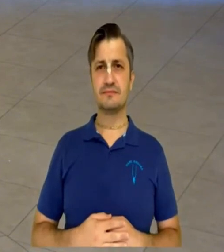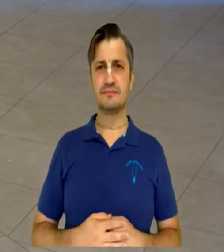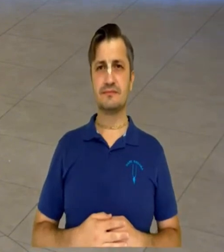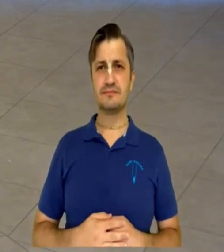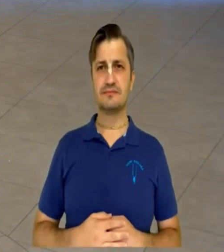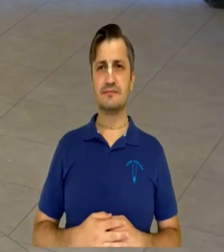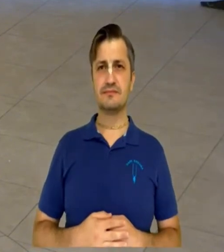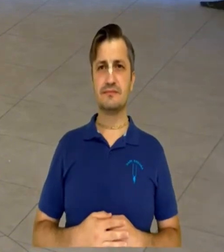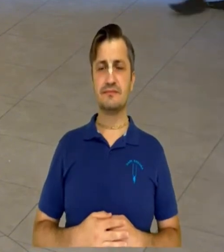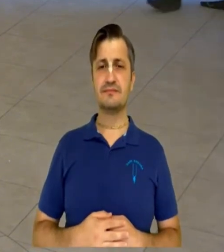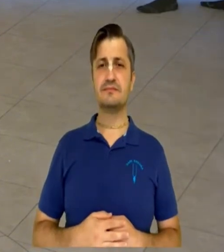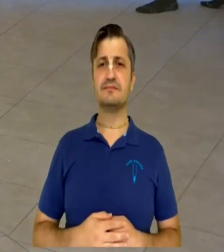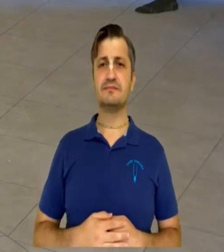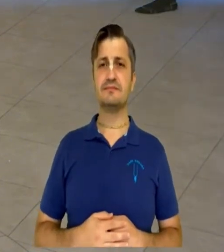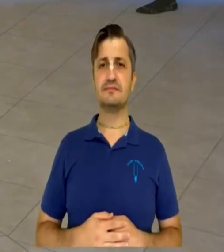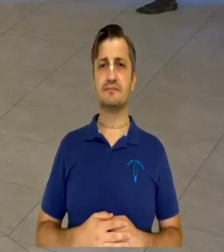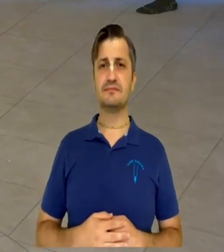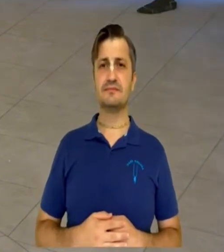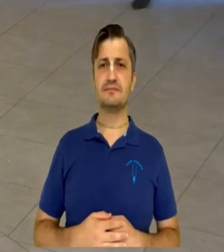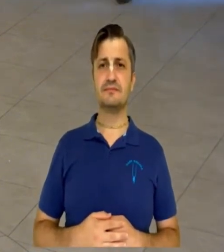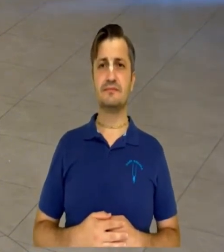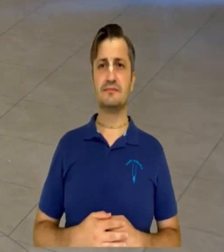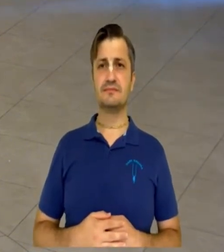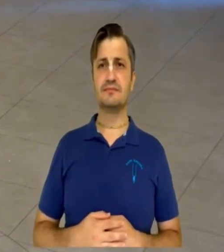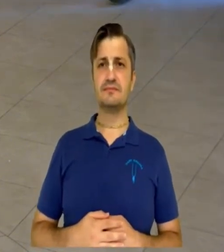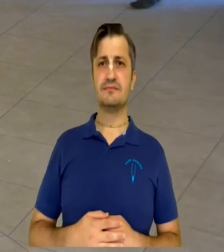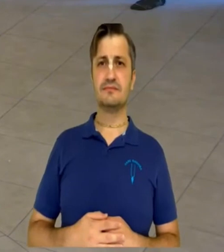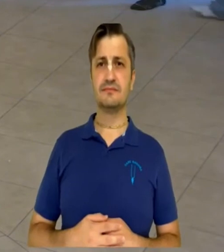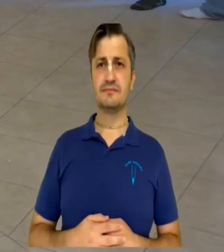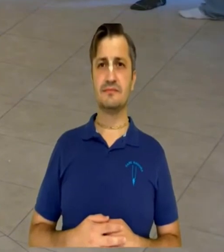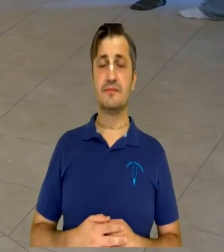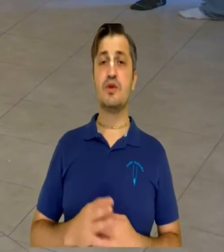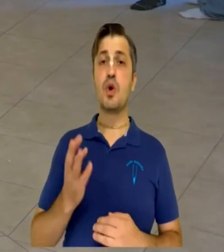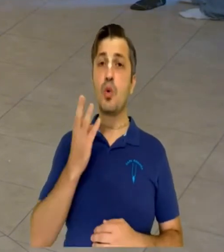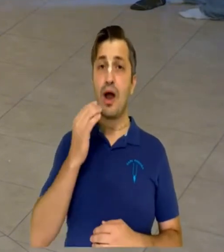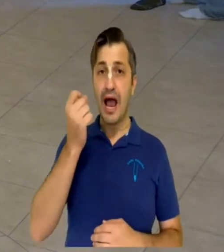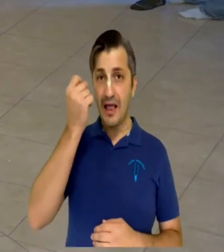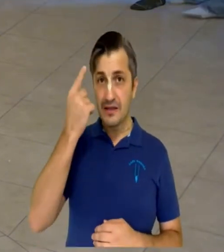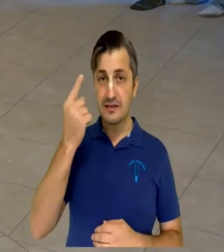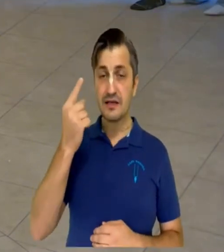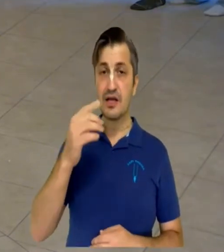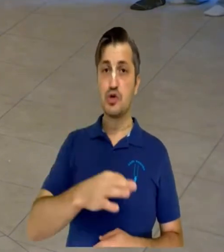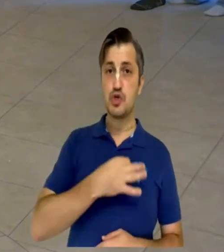the treatise of understanding the difference between the soul and the body, Krishna